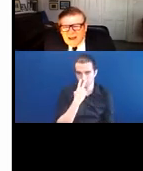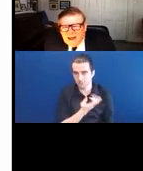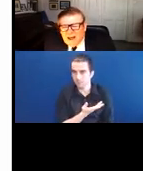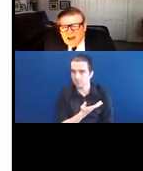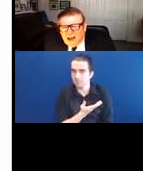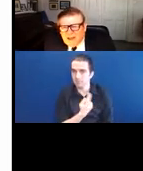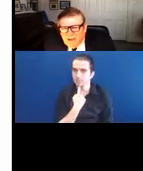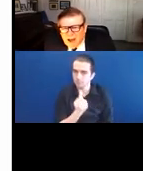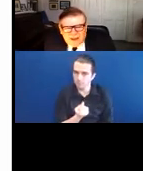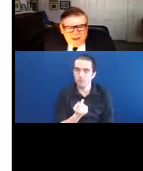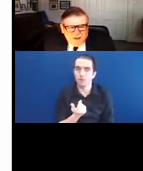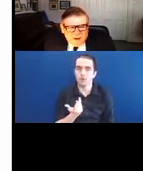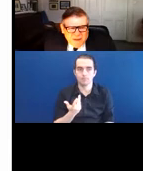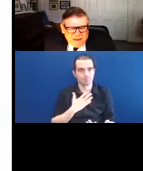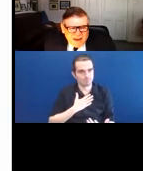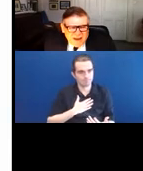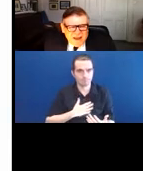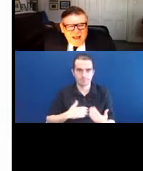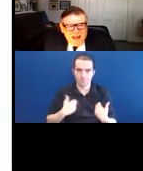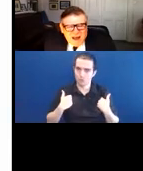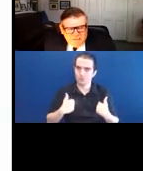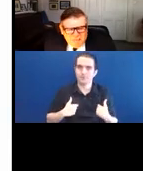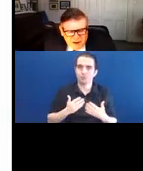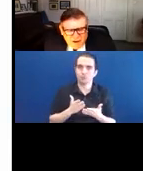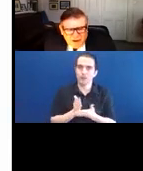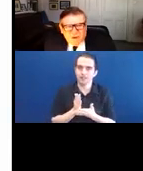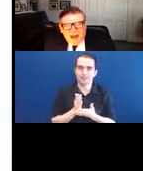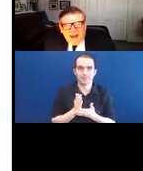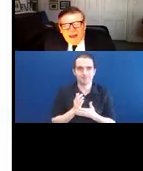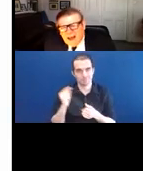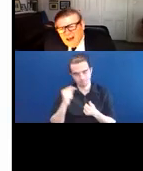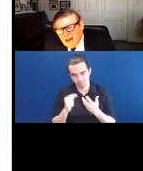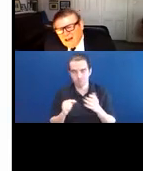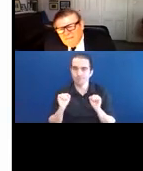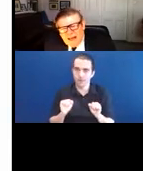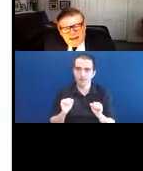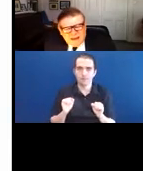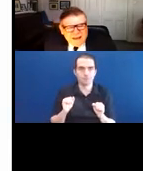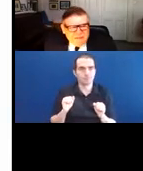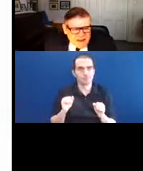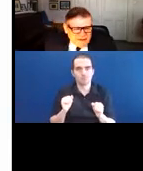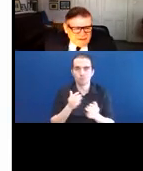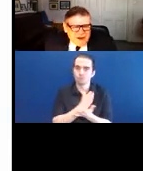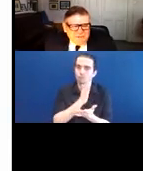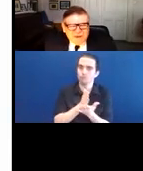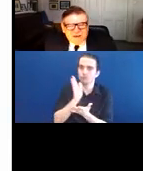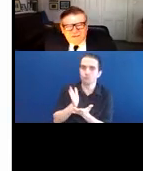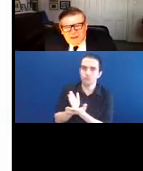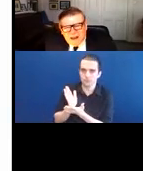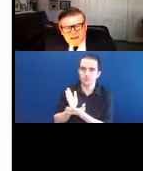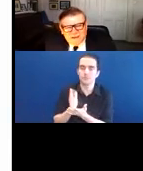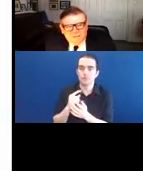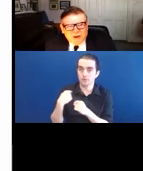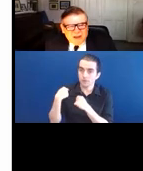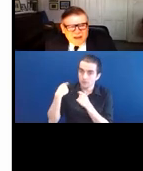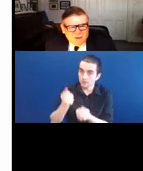denied the right to legal capacity, been locked away, had invasive treatments